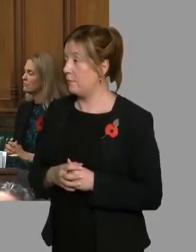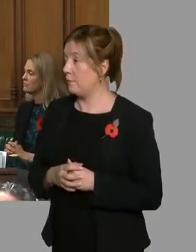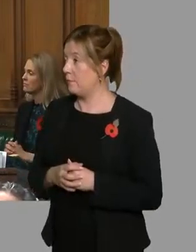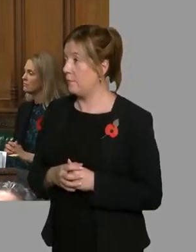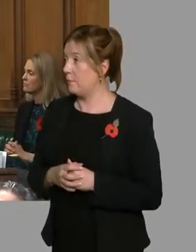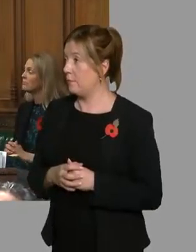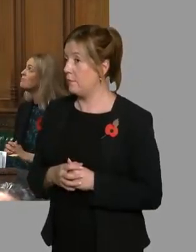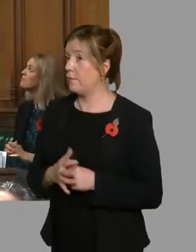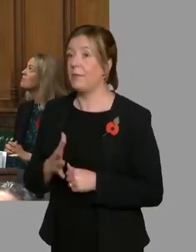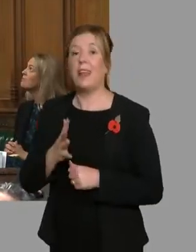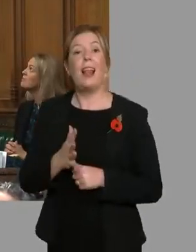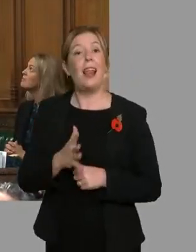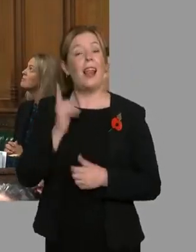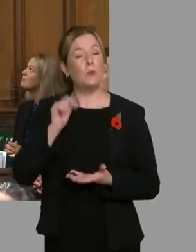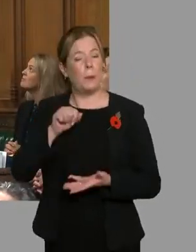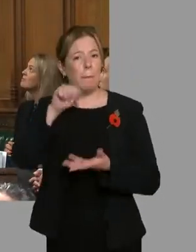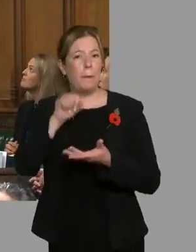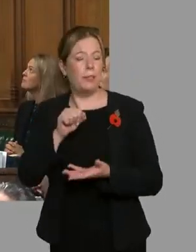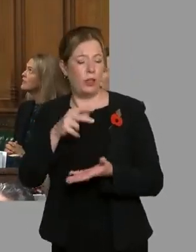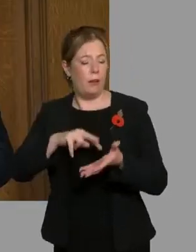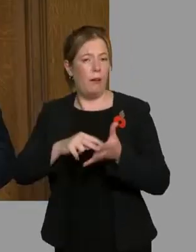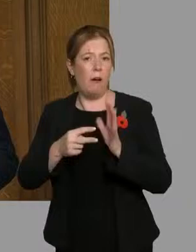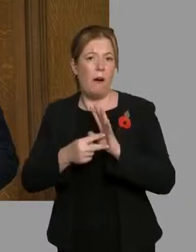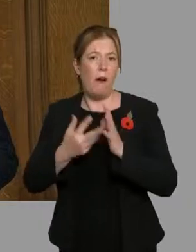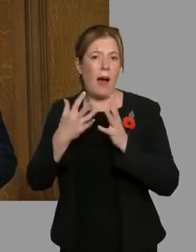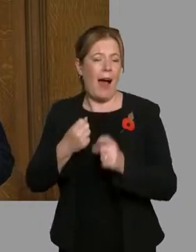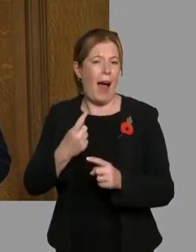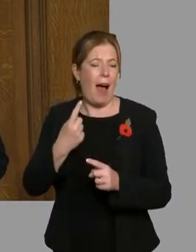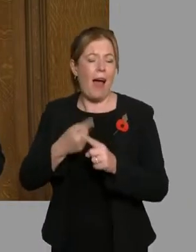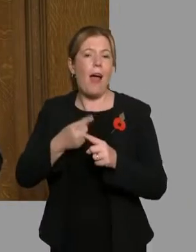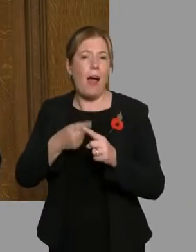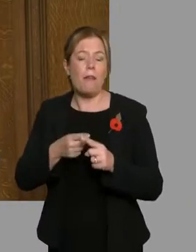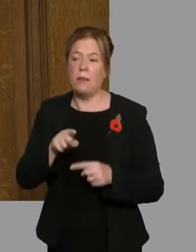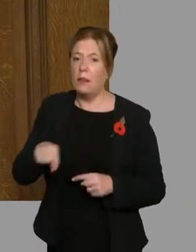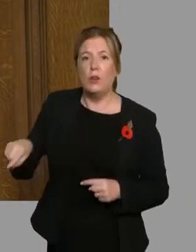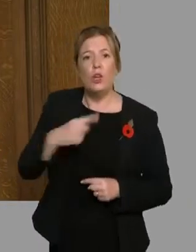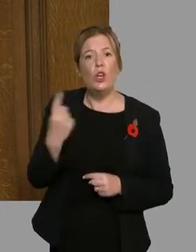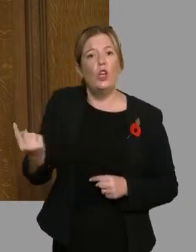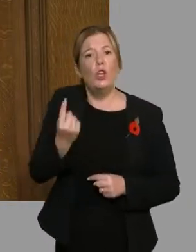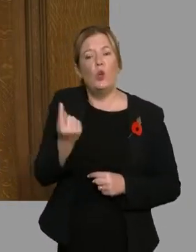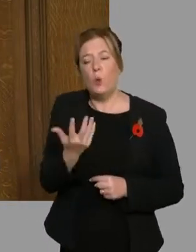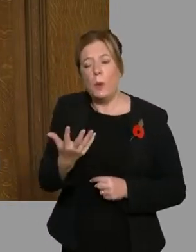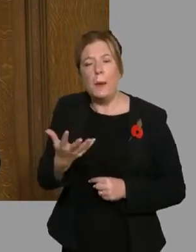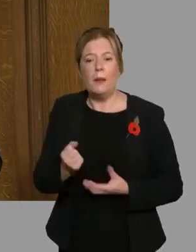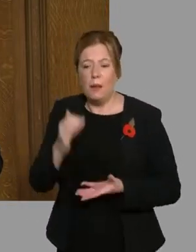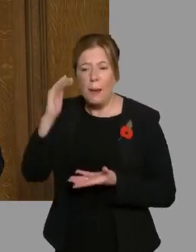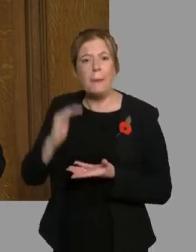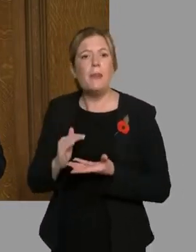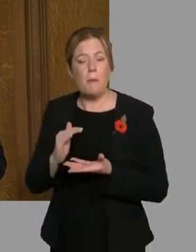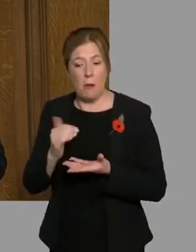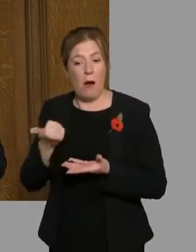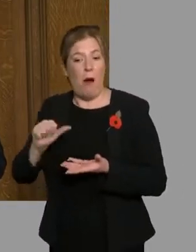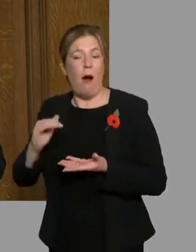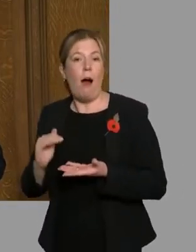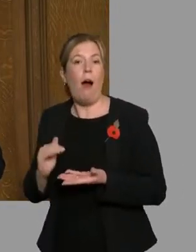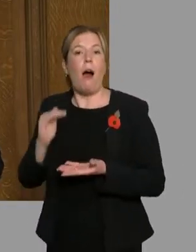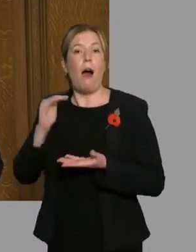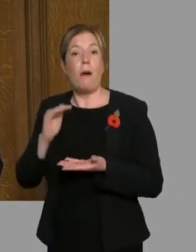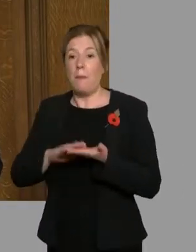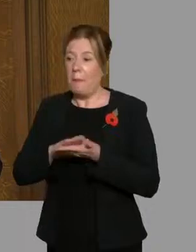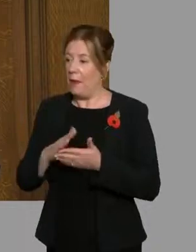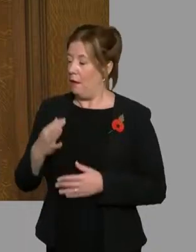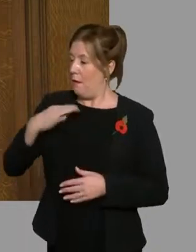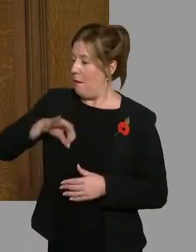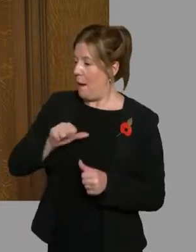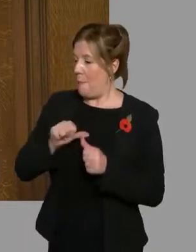the minimum wage getting a real terms increase to help themselves, help their families and help the economy. But the new leader of the